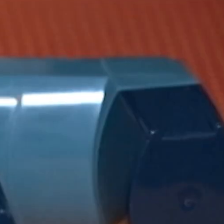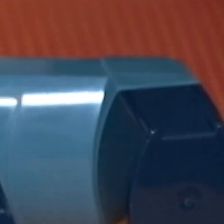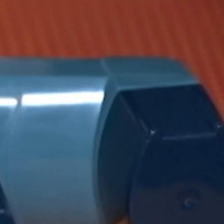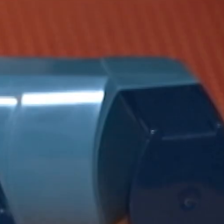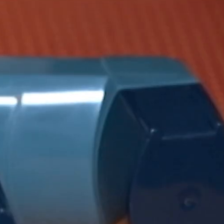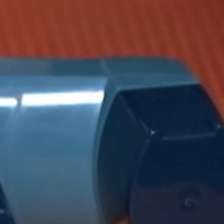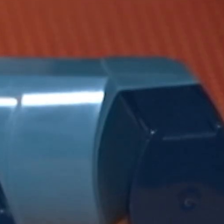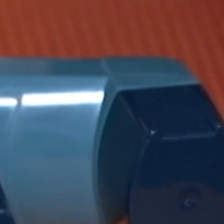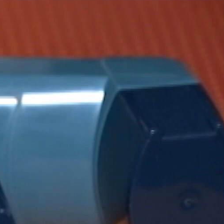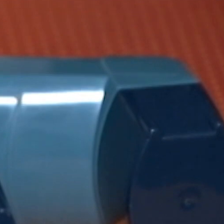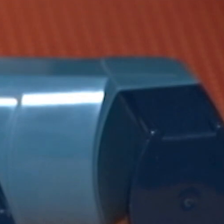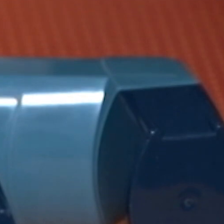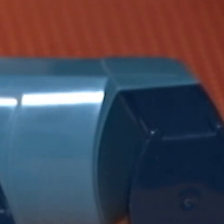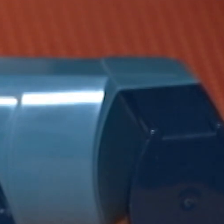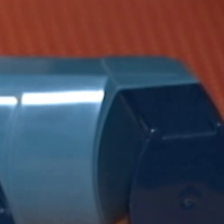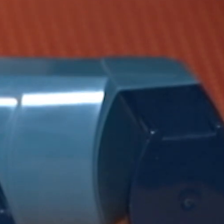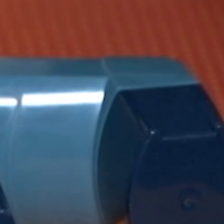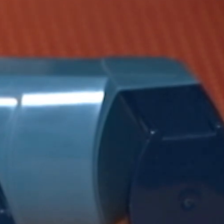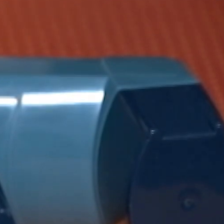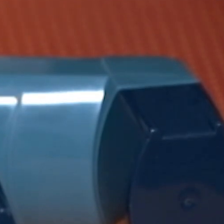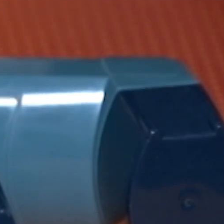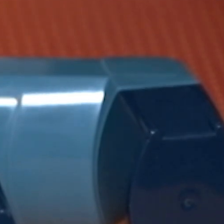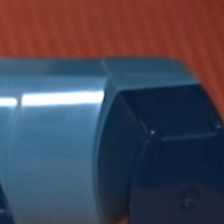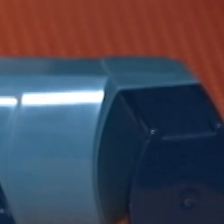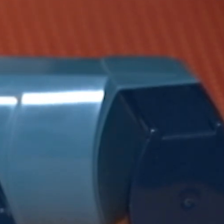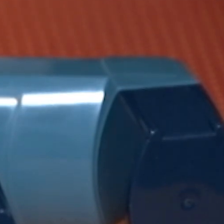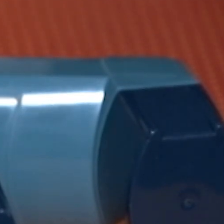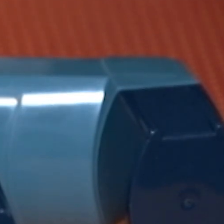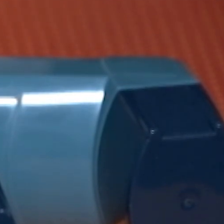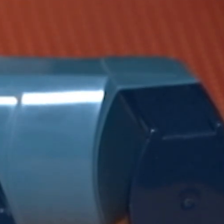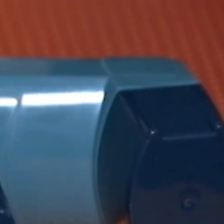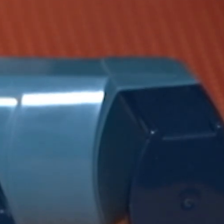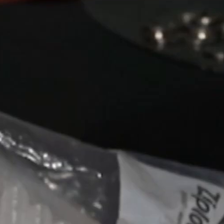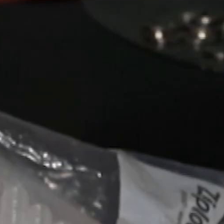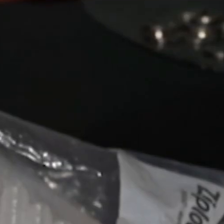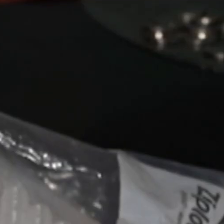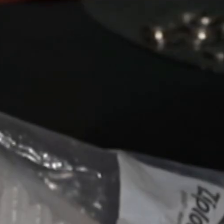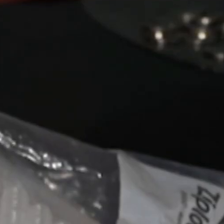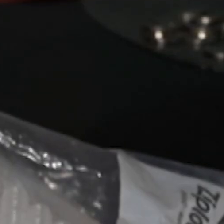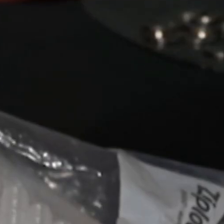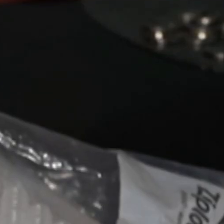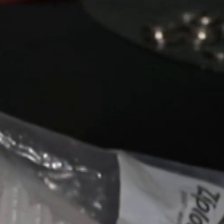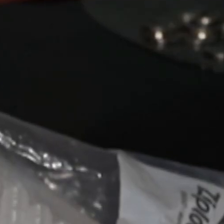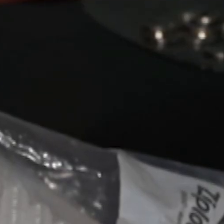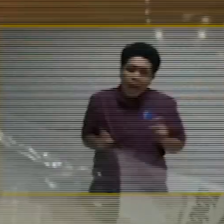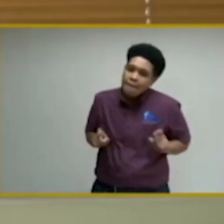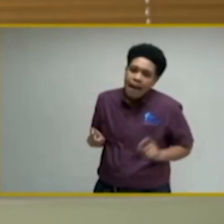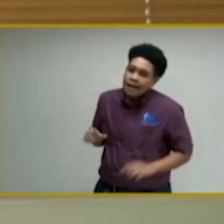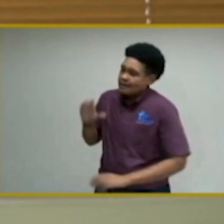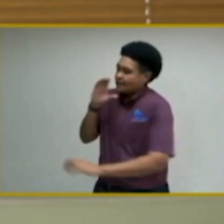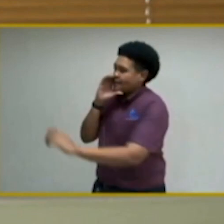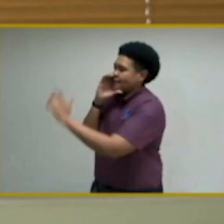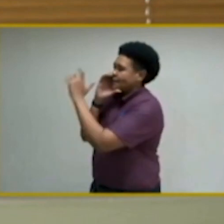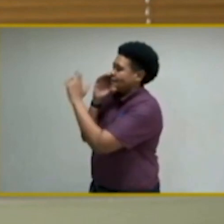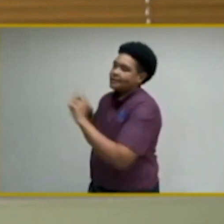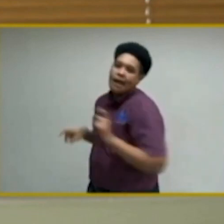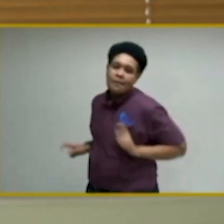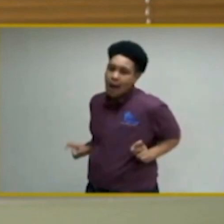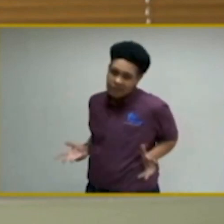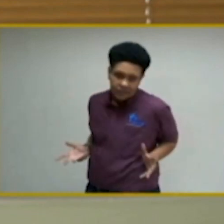equipment. However, for asthma patients who cannot tolerate the spacer inhaler, nebulization is still available. So